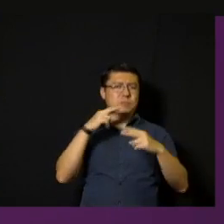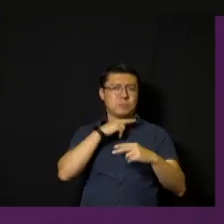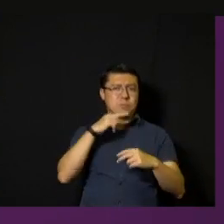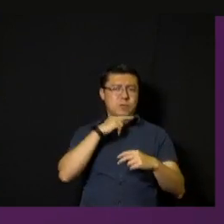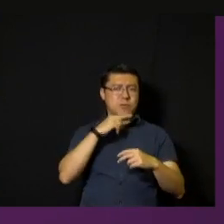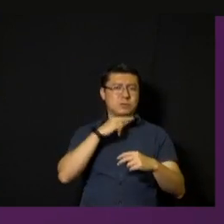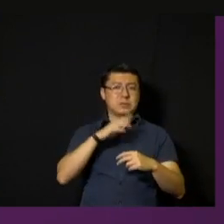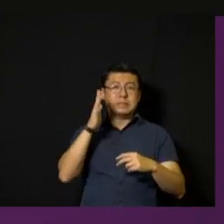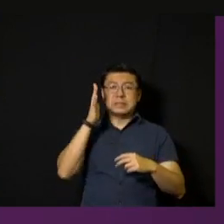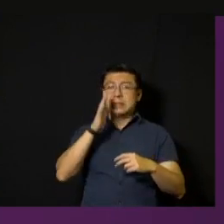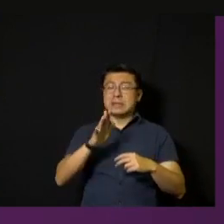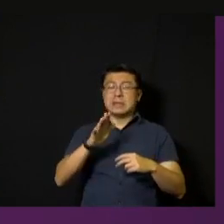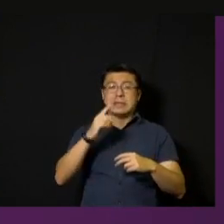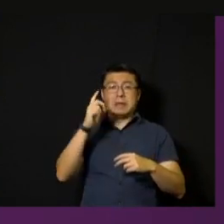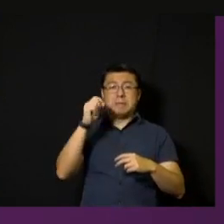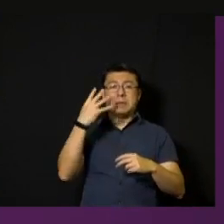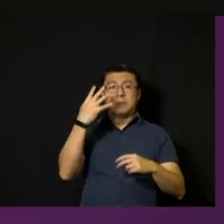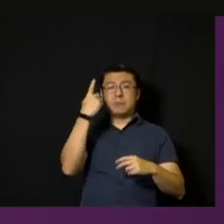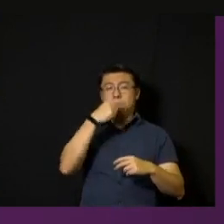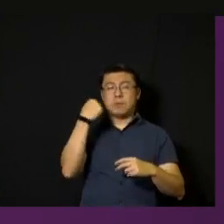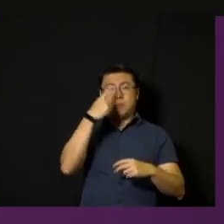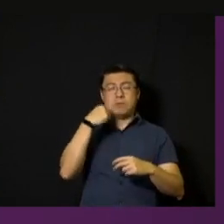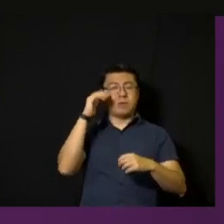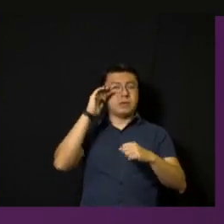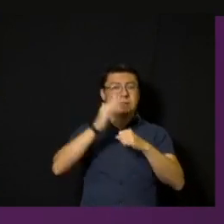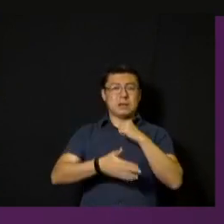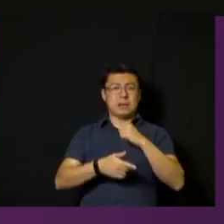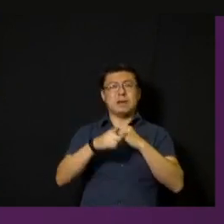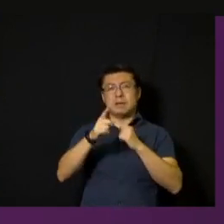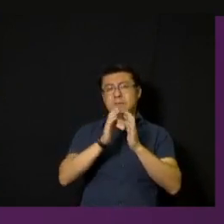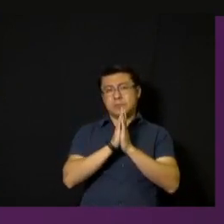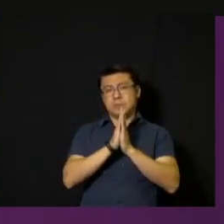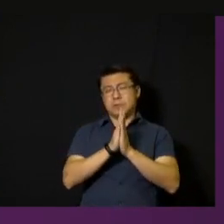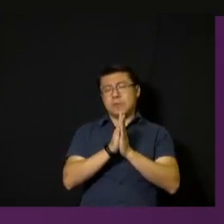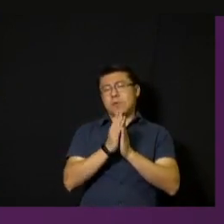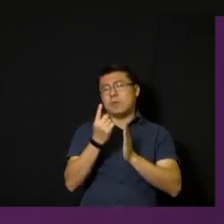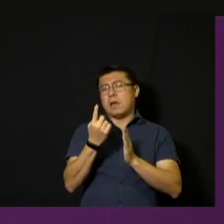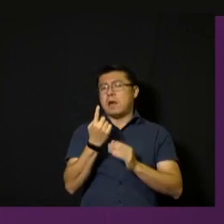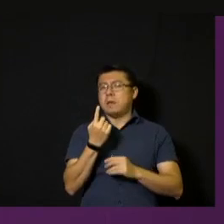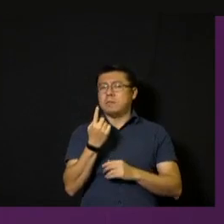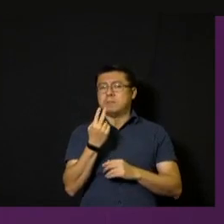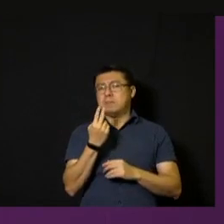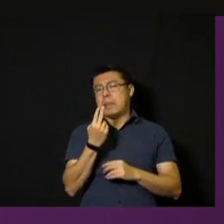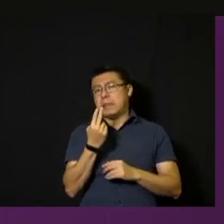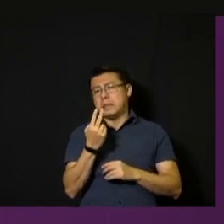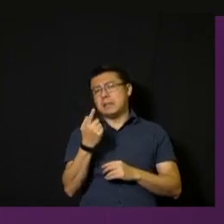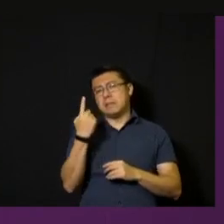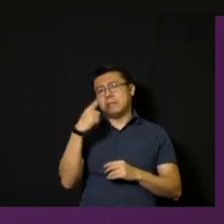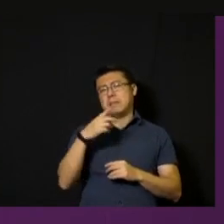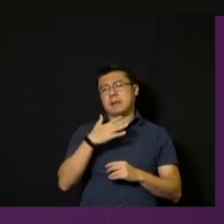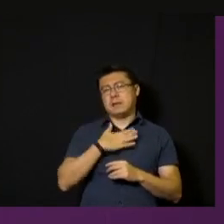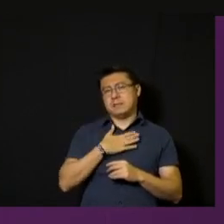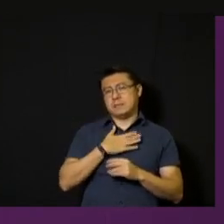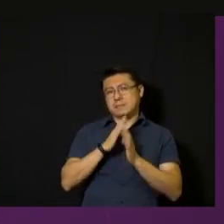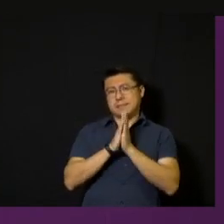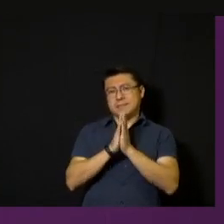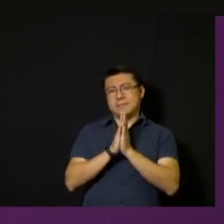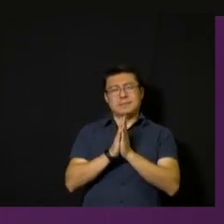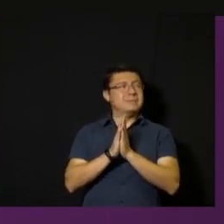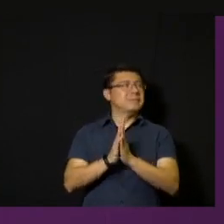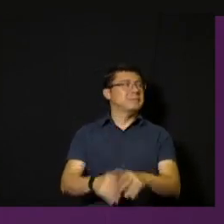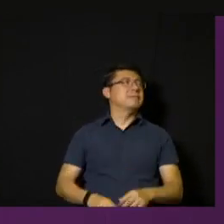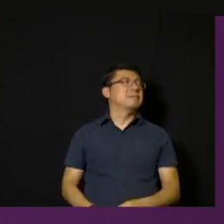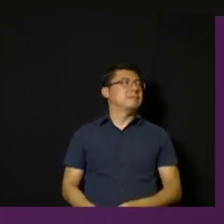just finish this business marathon. So I'm sending you a